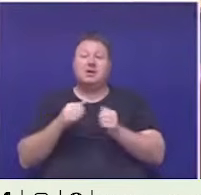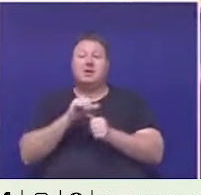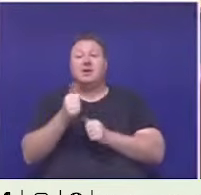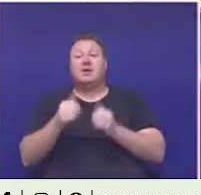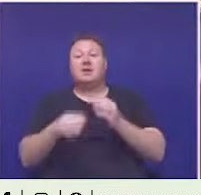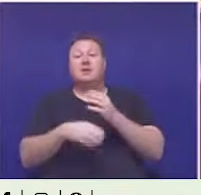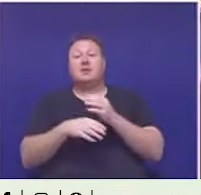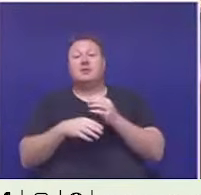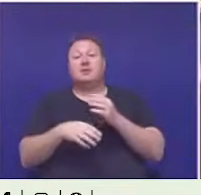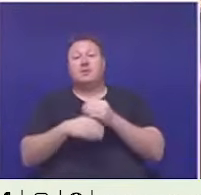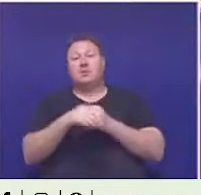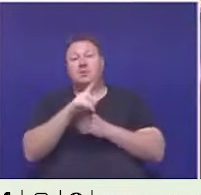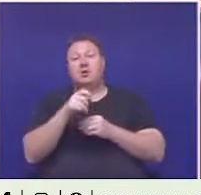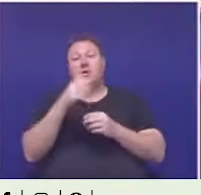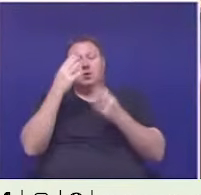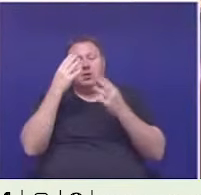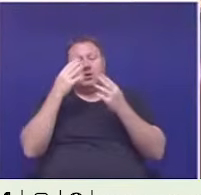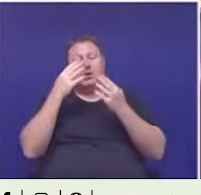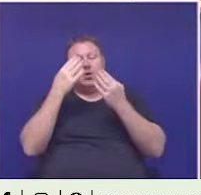Honourable Masumpa.